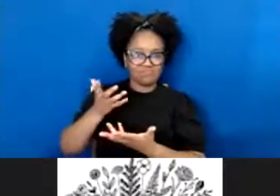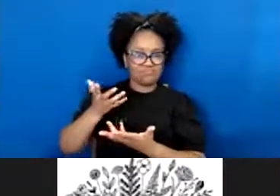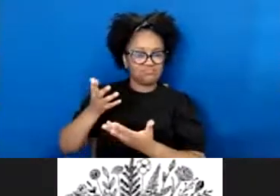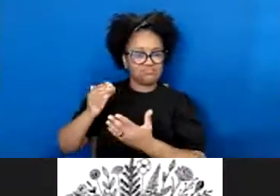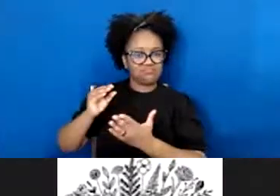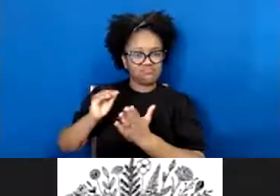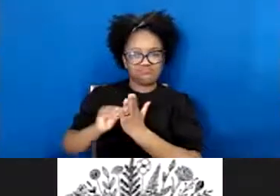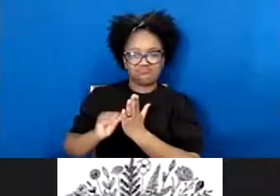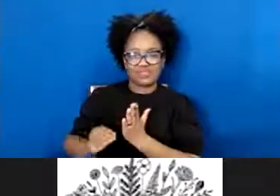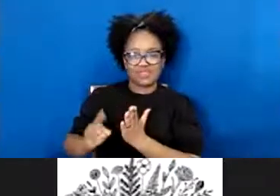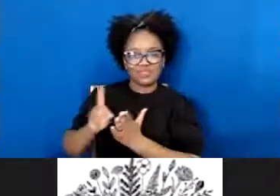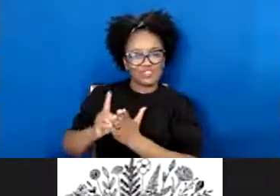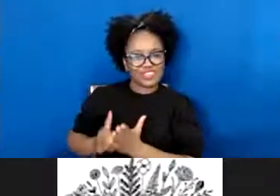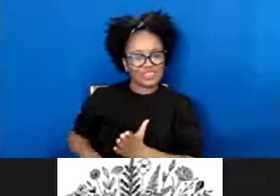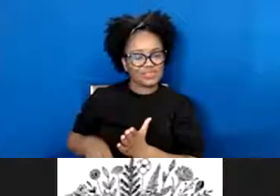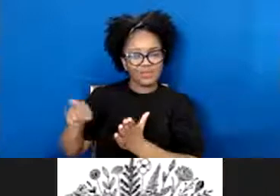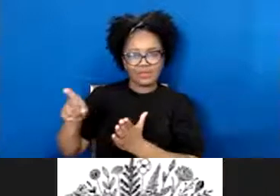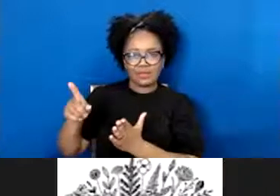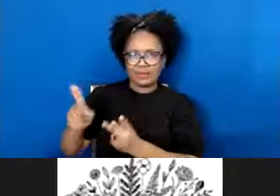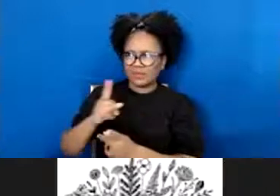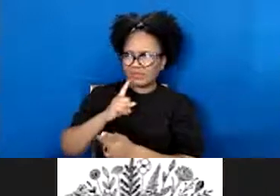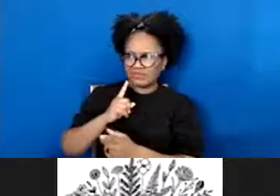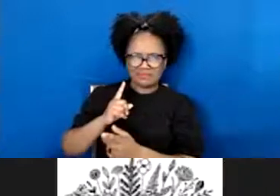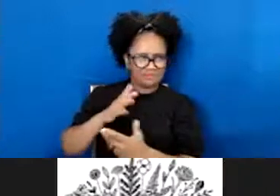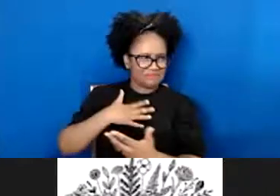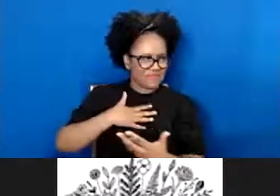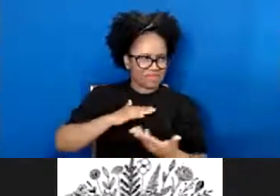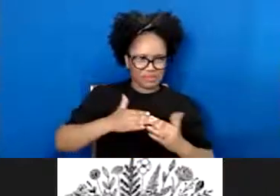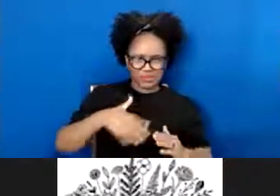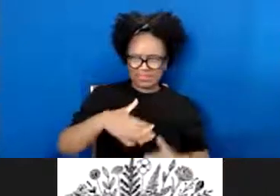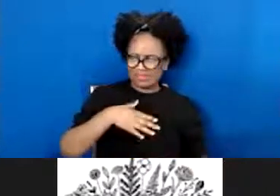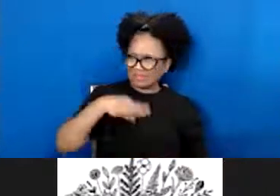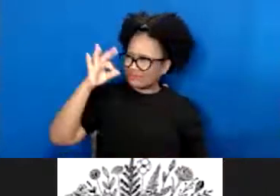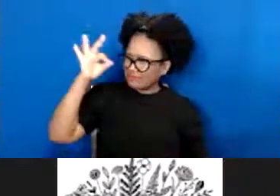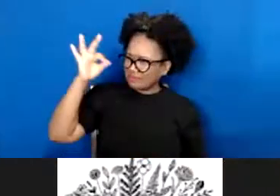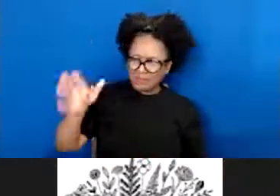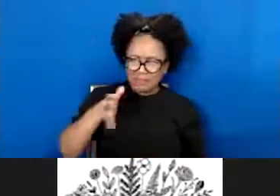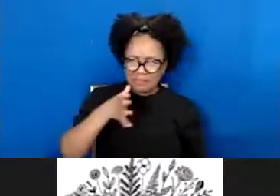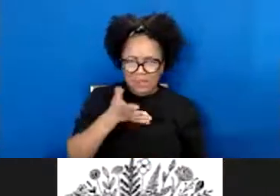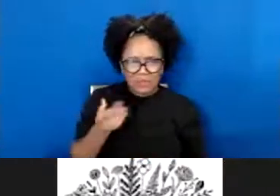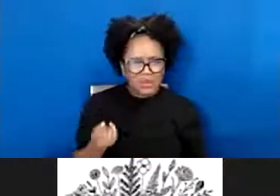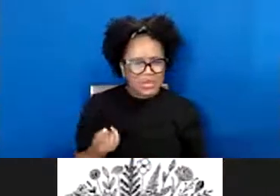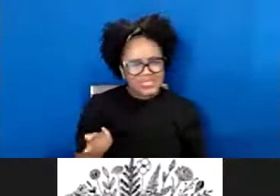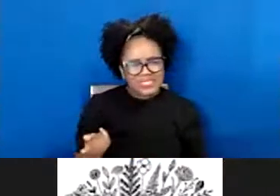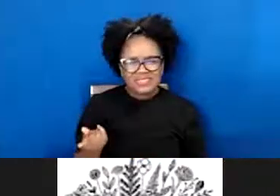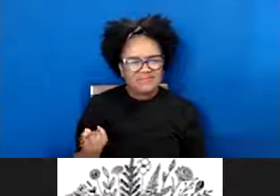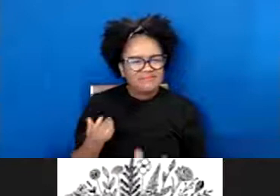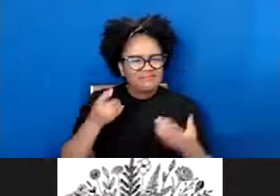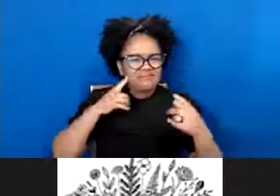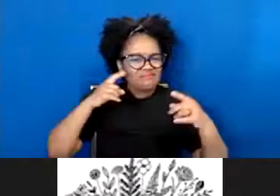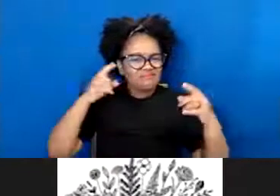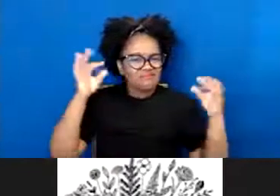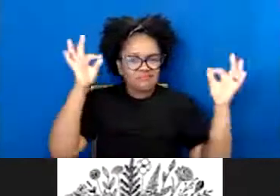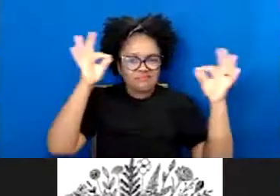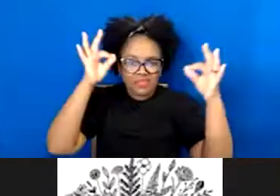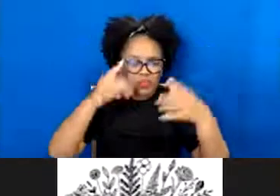TV sometimes doing political prognostication. They would see her writing an article. And so, and you know, back in the 90s and the 80s, if your